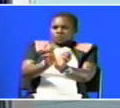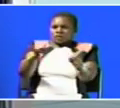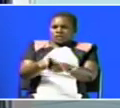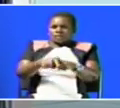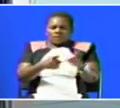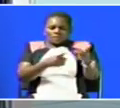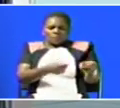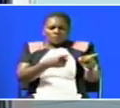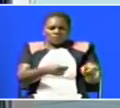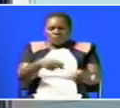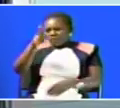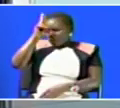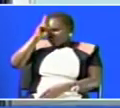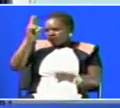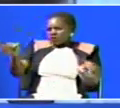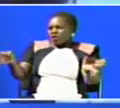mshambulia afisa wa polisi.